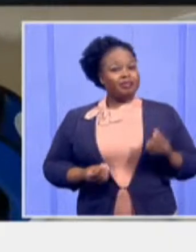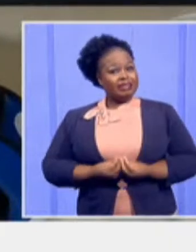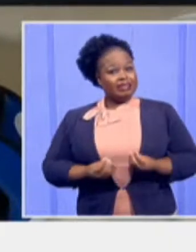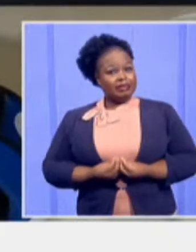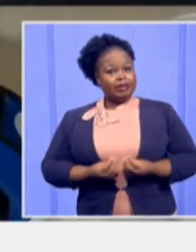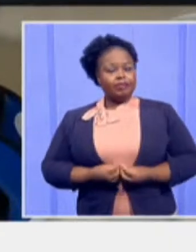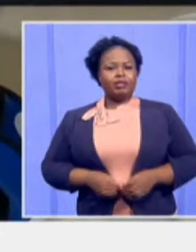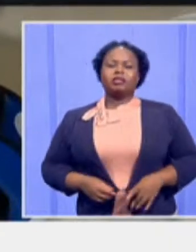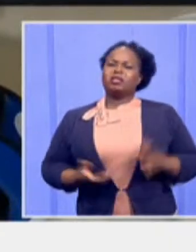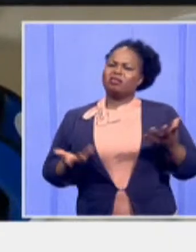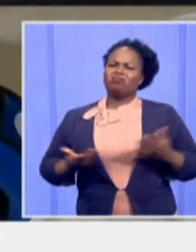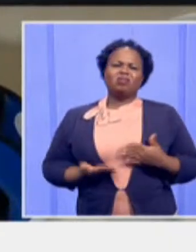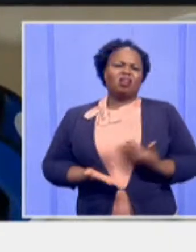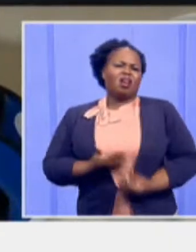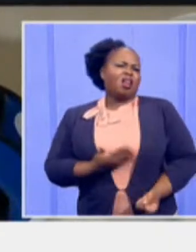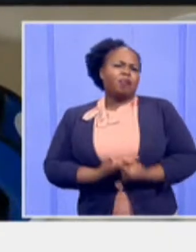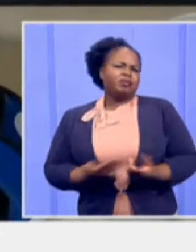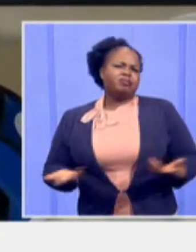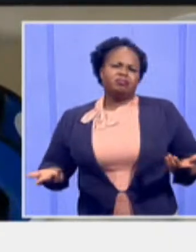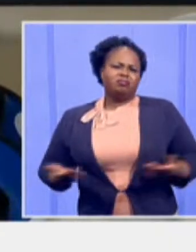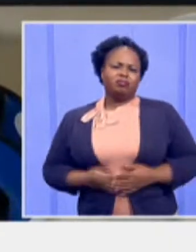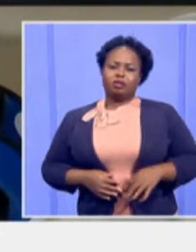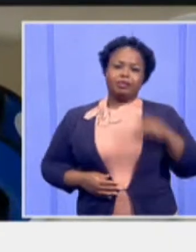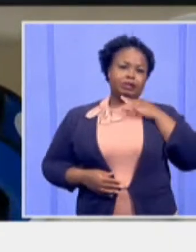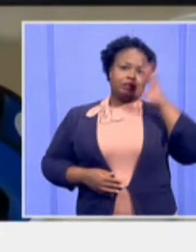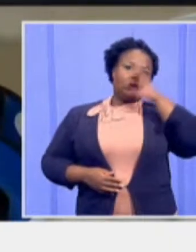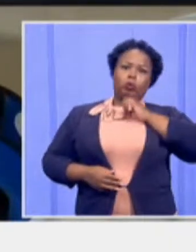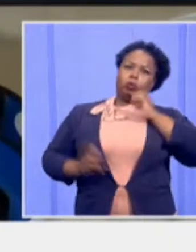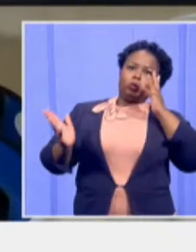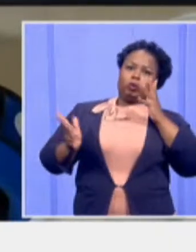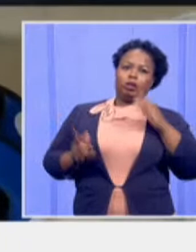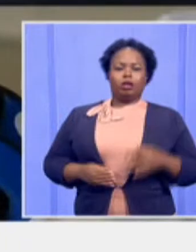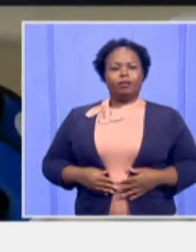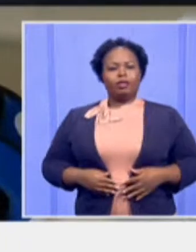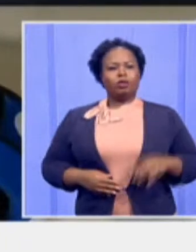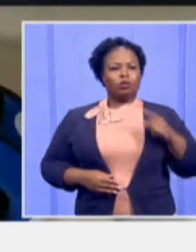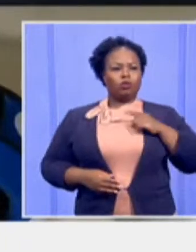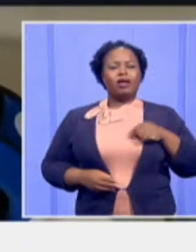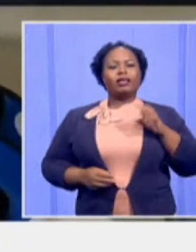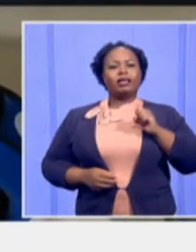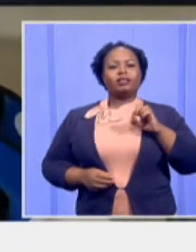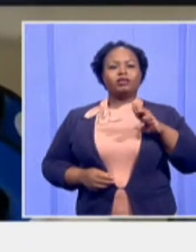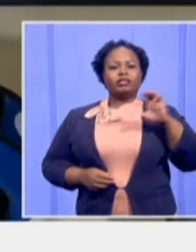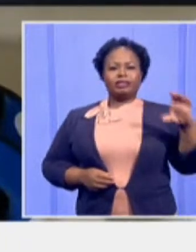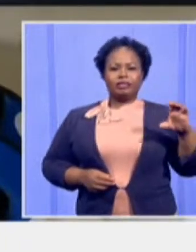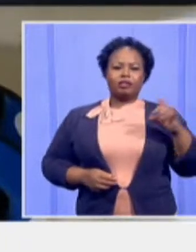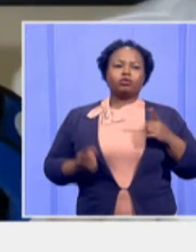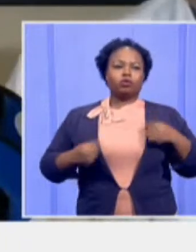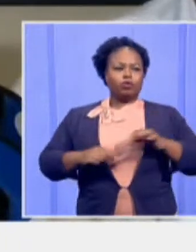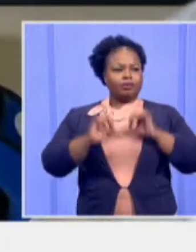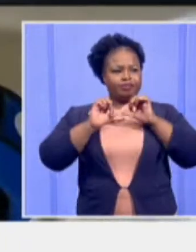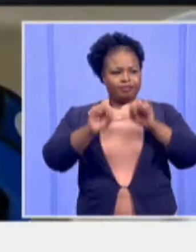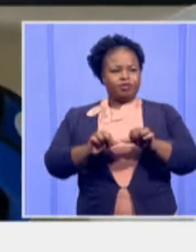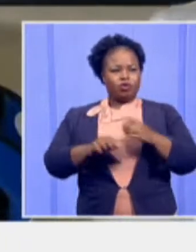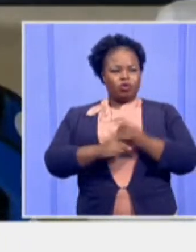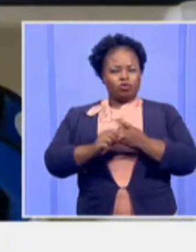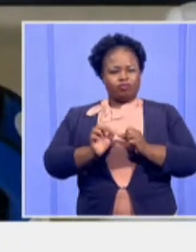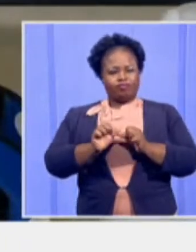feasible, it's something which is not far-fetched, and it's something which is genuine. And as an SRC, we'll continue to fight that cause.